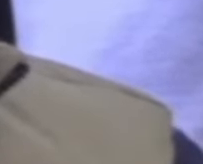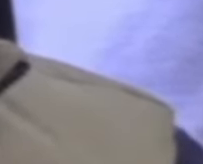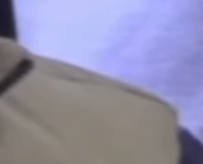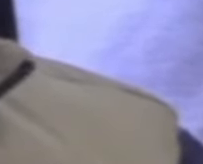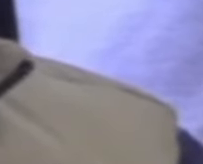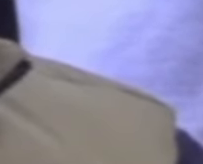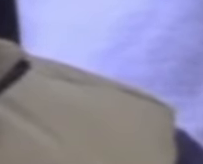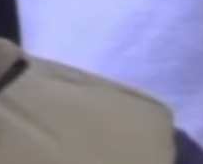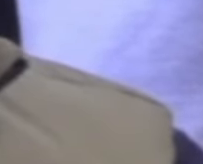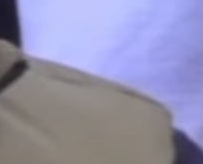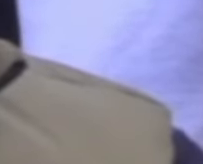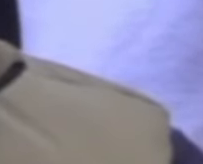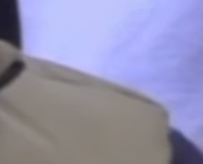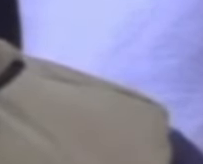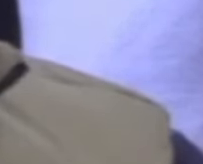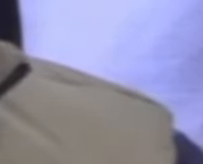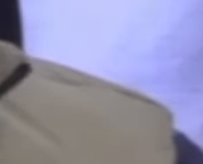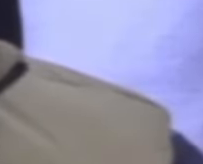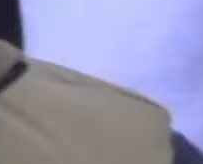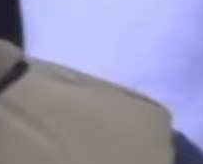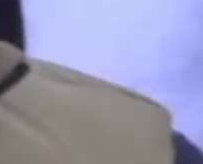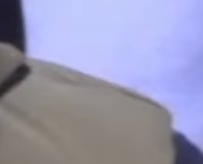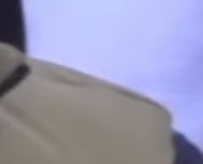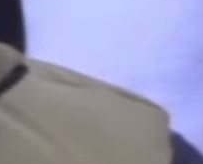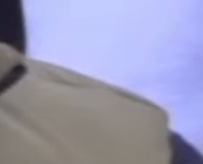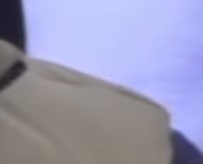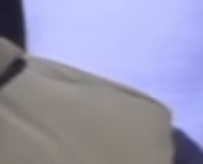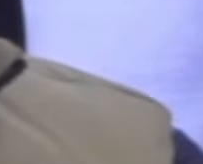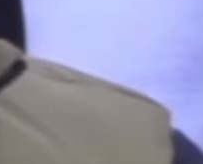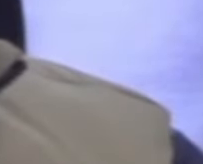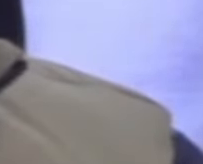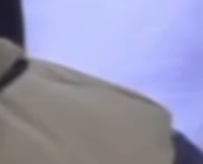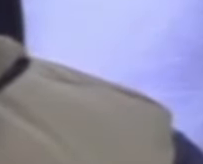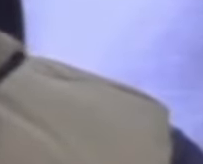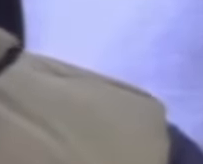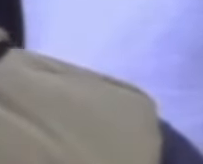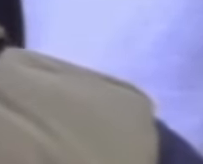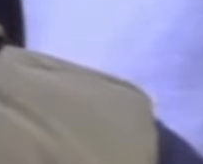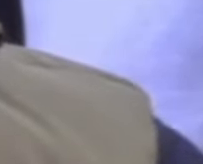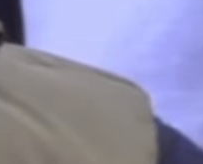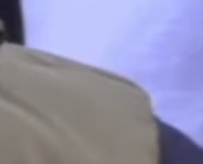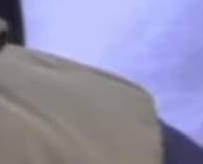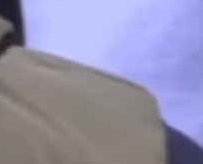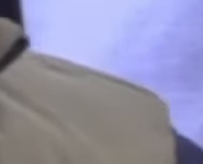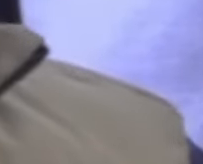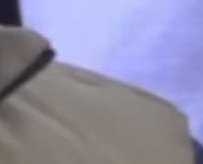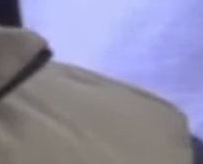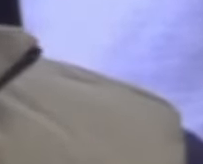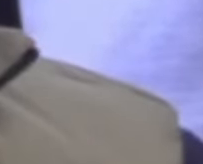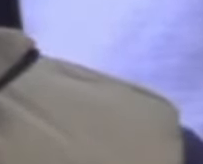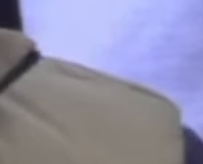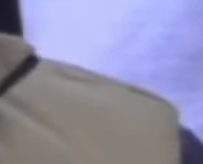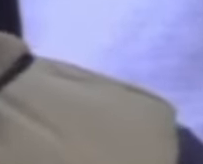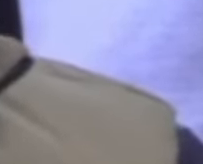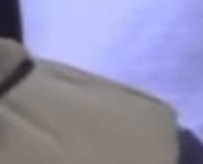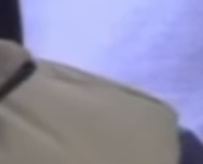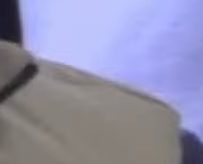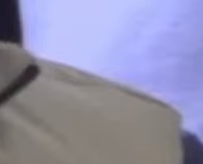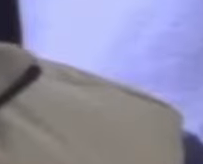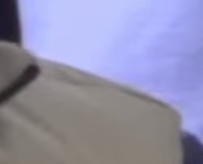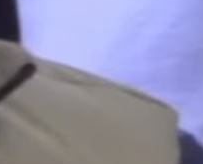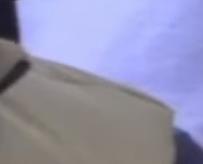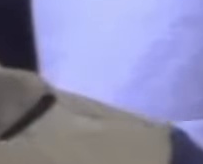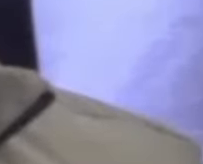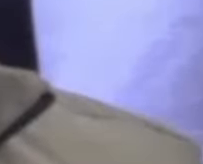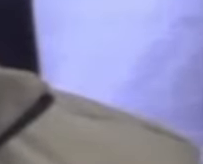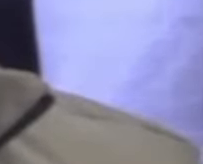innovative, and one of the ways of doing it is through sports. And sports is for the young people to come and